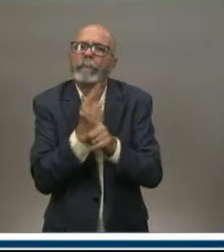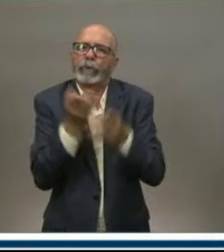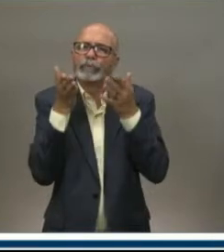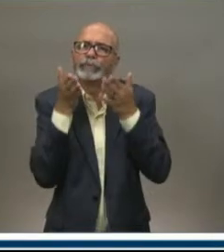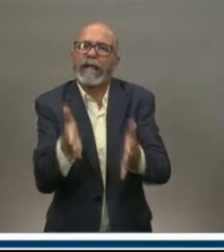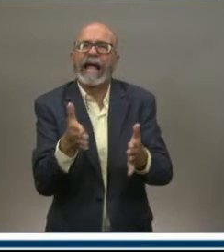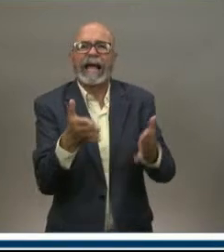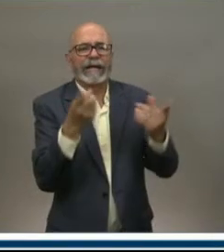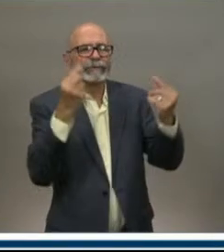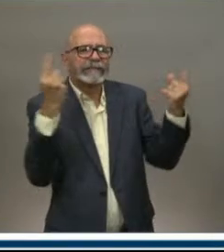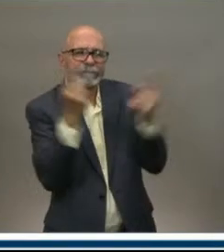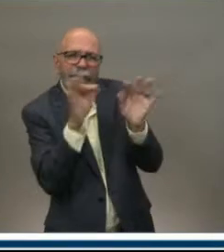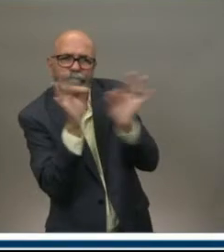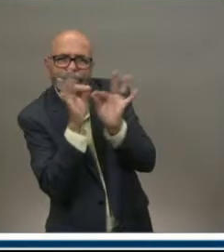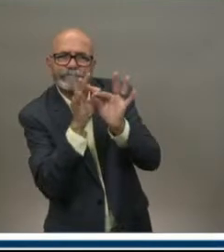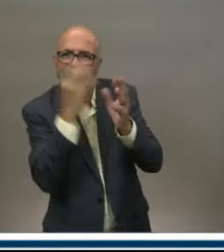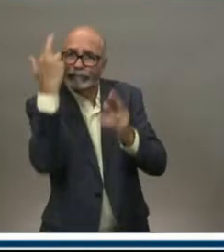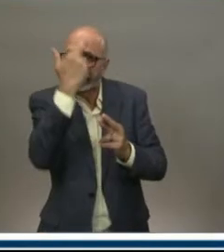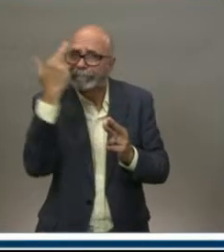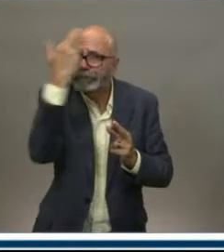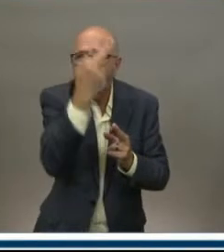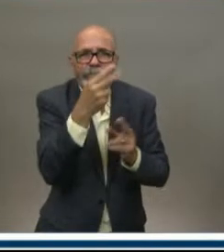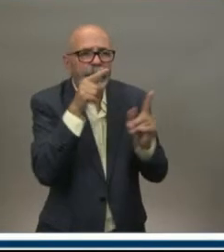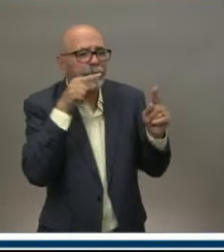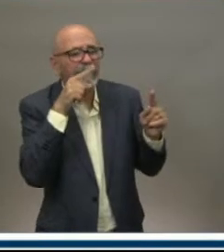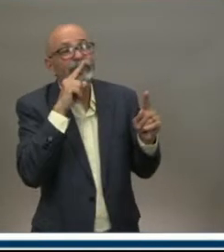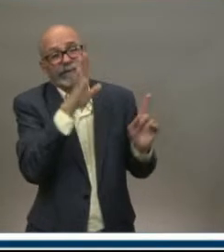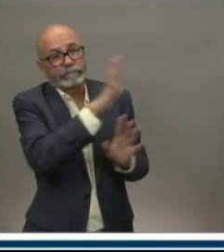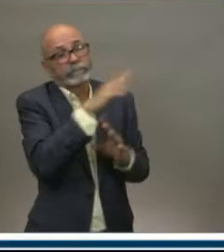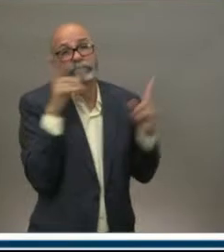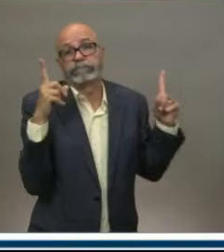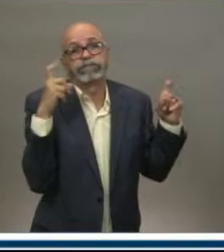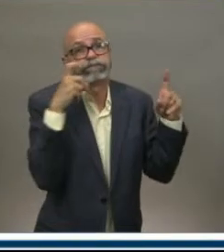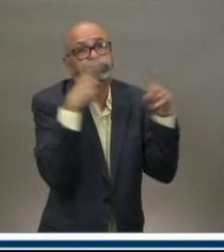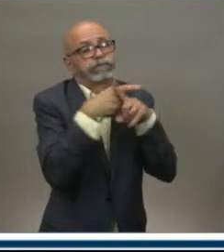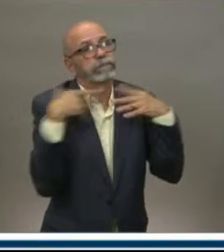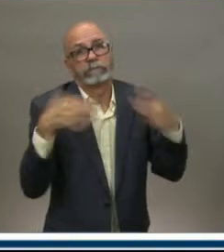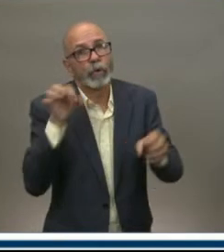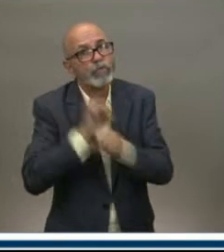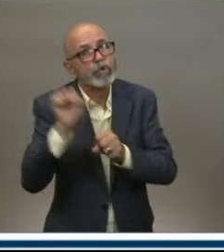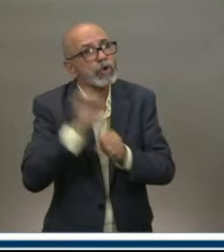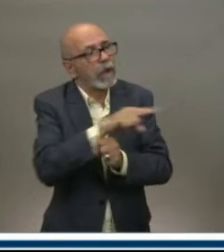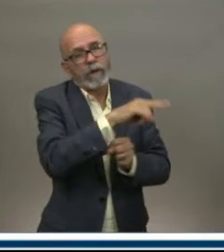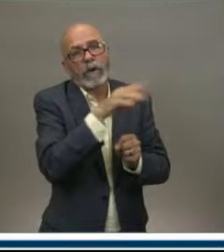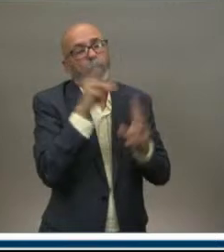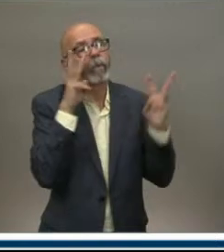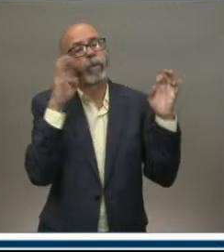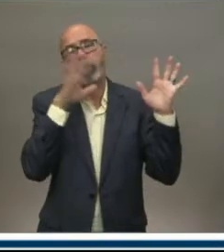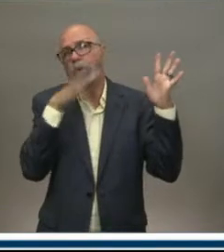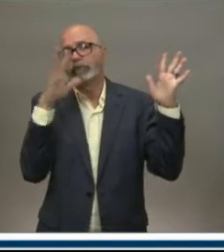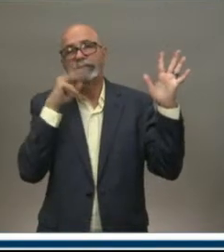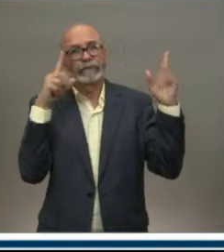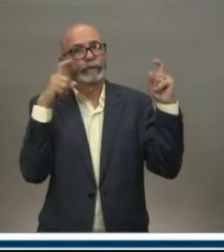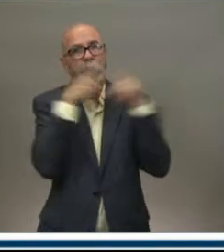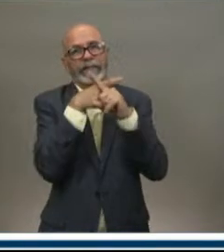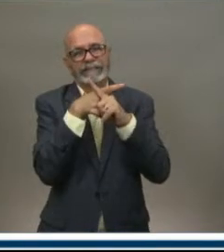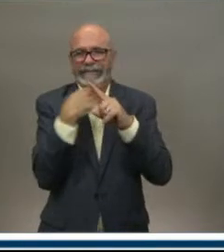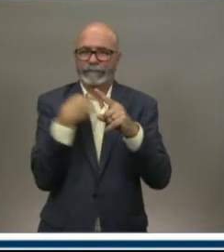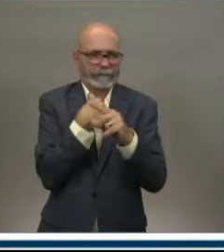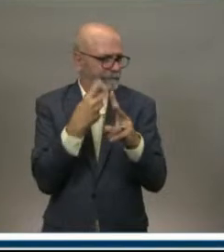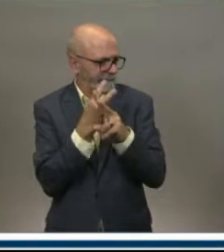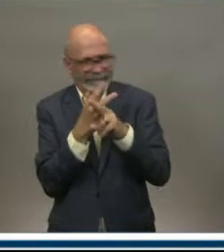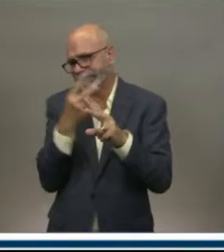the complexity of needs of the residents. It's that aspect that is under review to say, how do we go about doing that? How